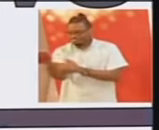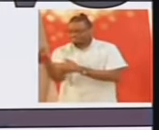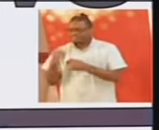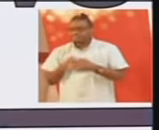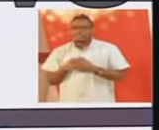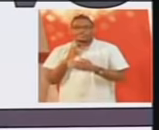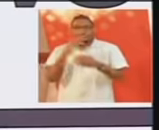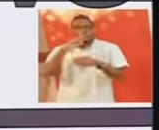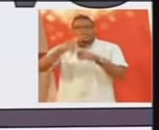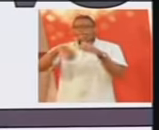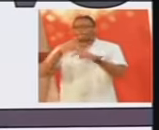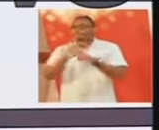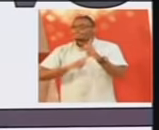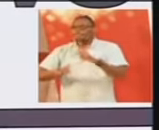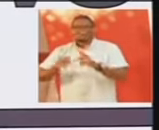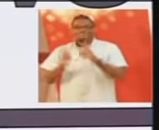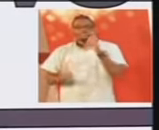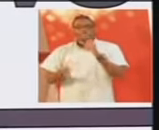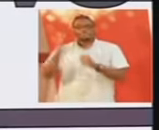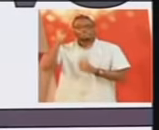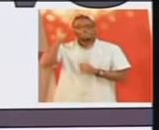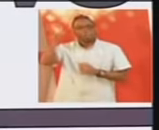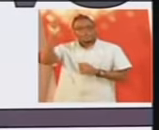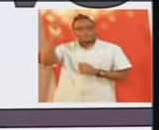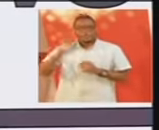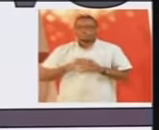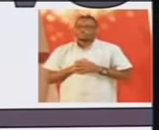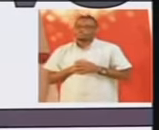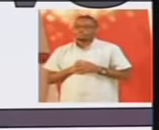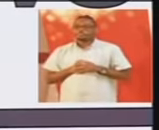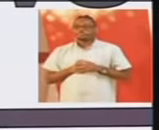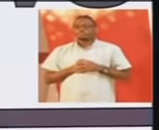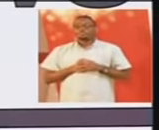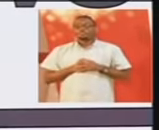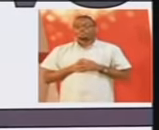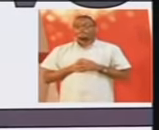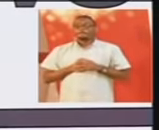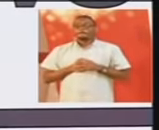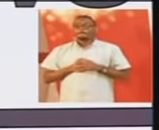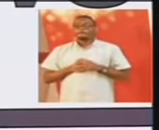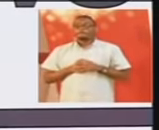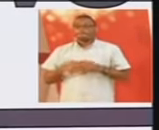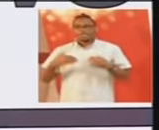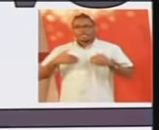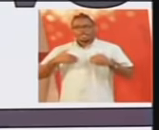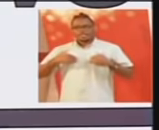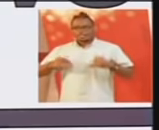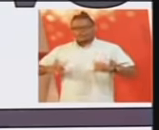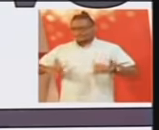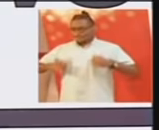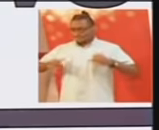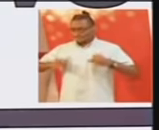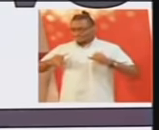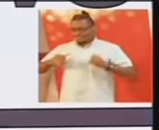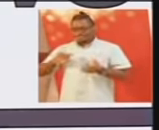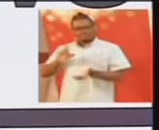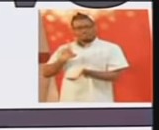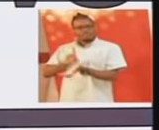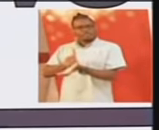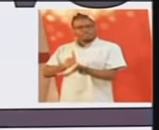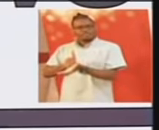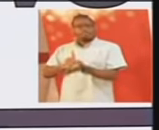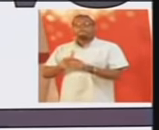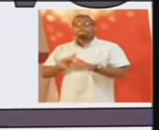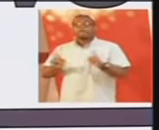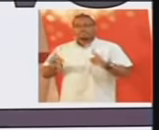people of Trinidad and Tobago. As said, I am a young doctor, but I am also a COVID